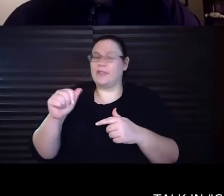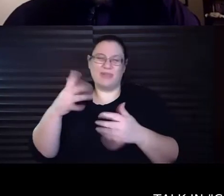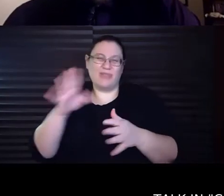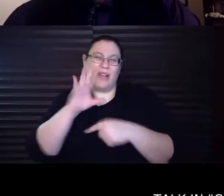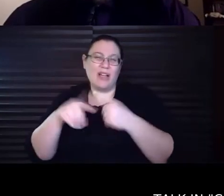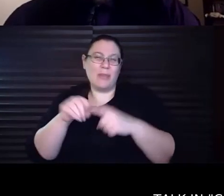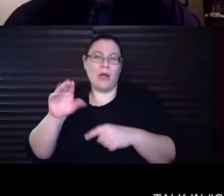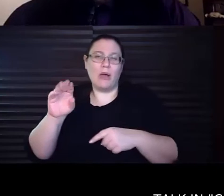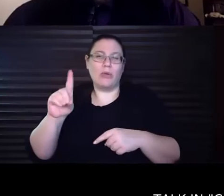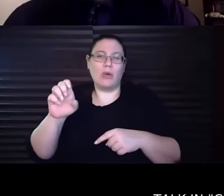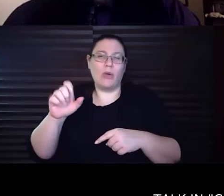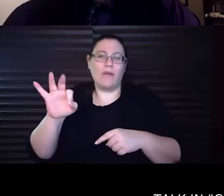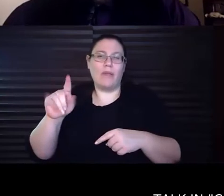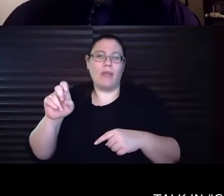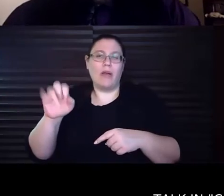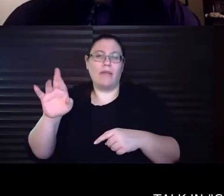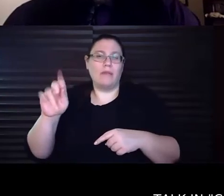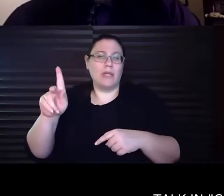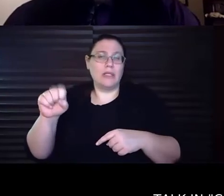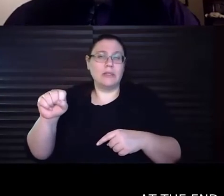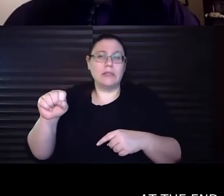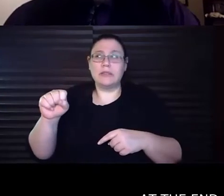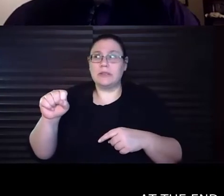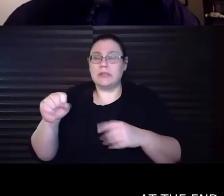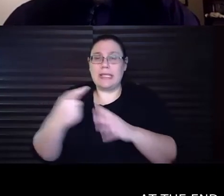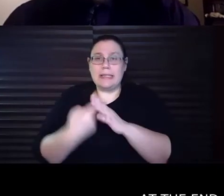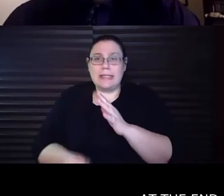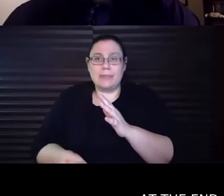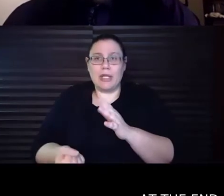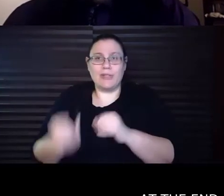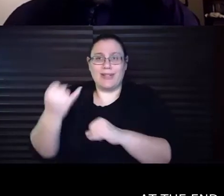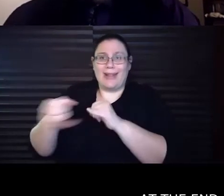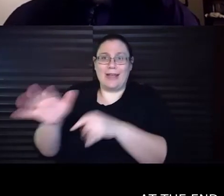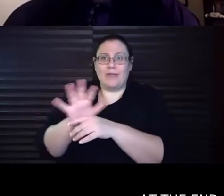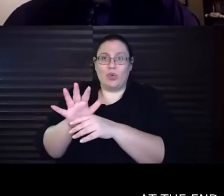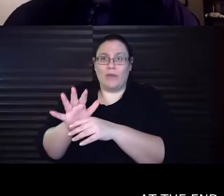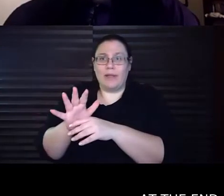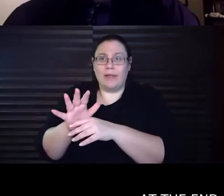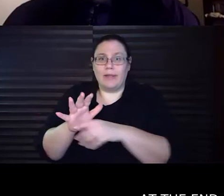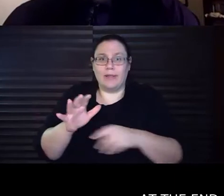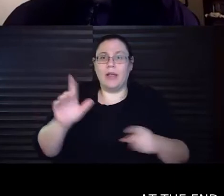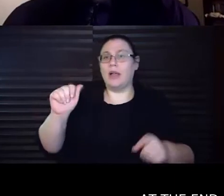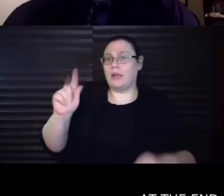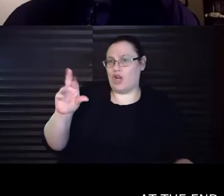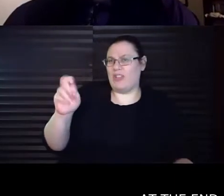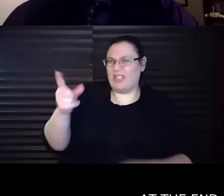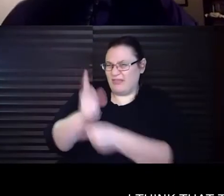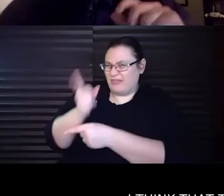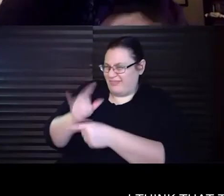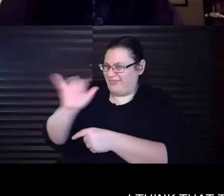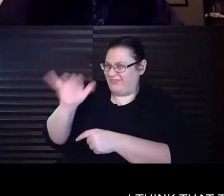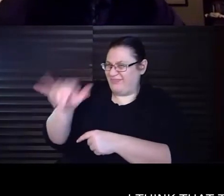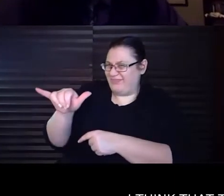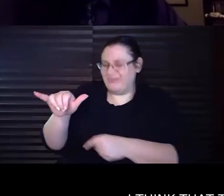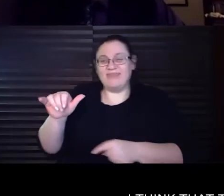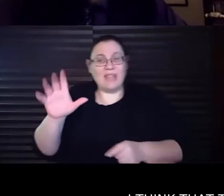Freaks, disappears at the end of the movie. Mm-hmm. Right. and in one way or the other. So